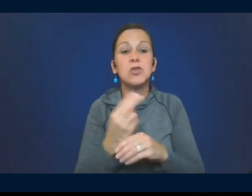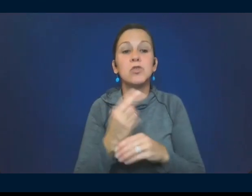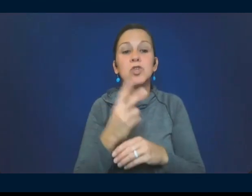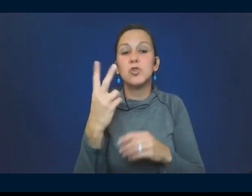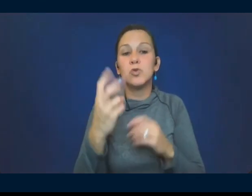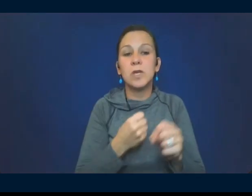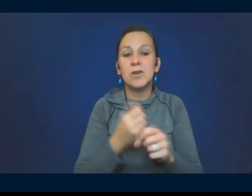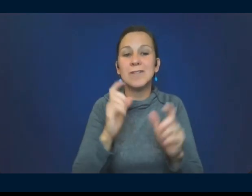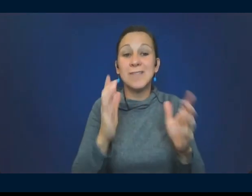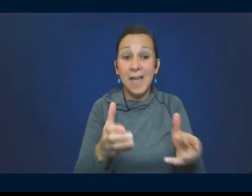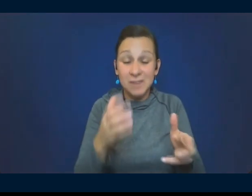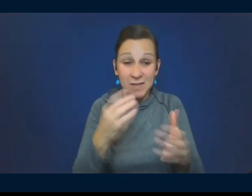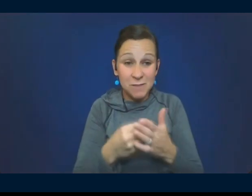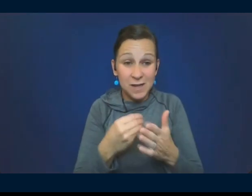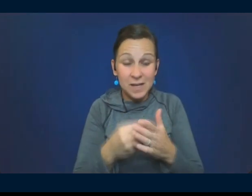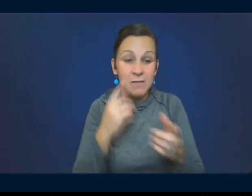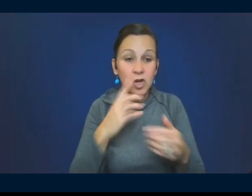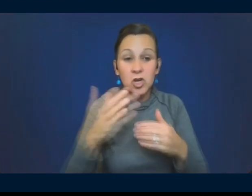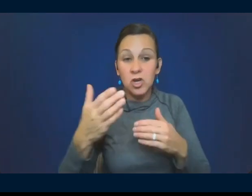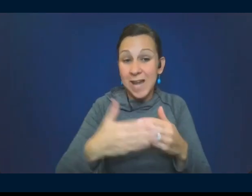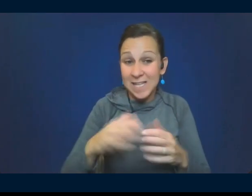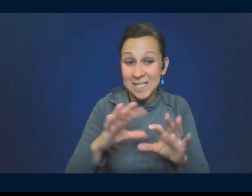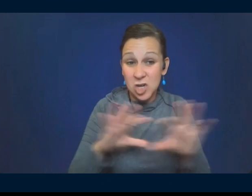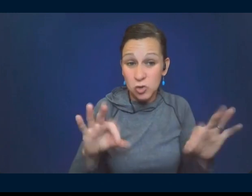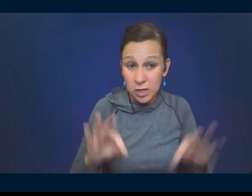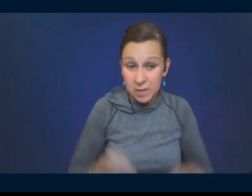your next degree.